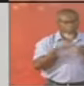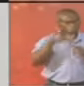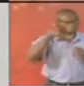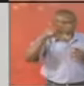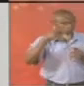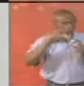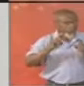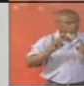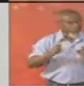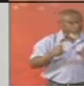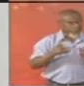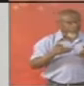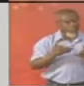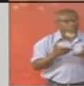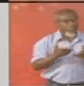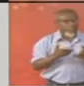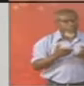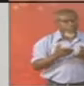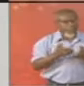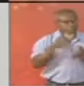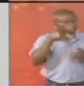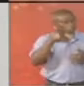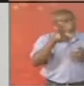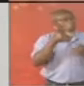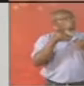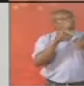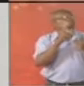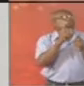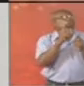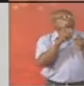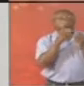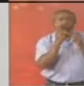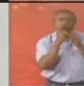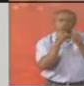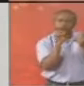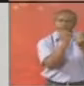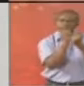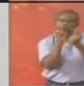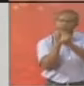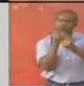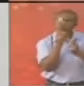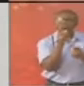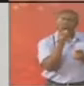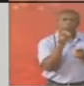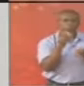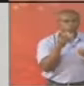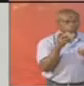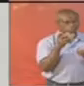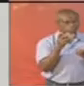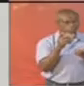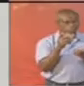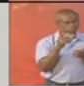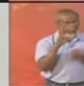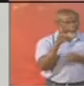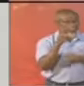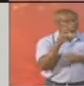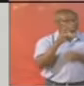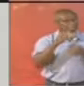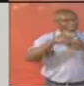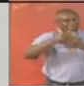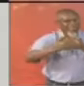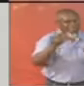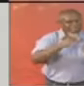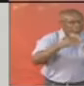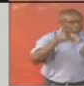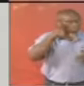on who else you may have been in contact with. You may then have one or two persons who are then coming forward, maybe a little more